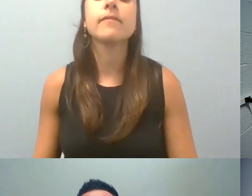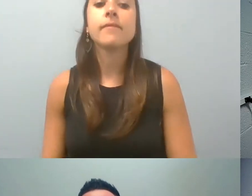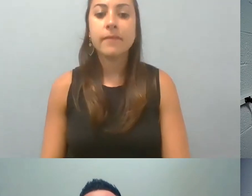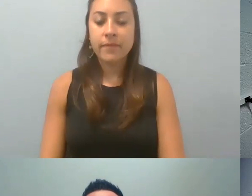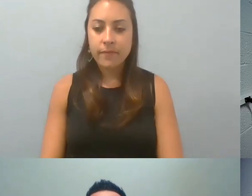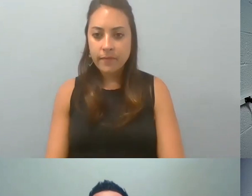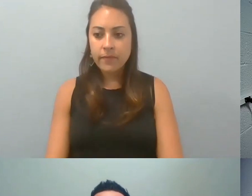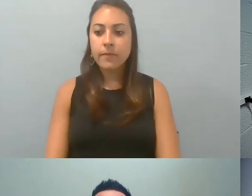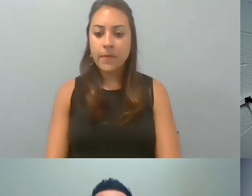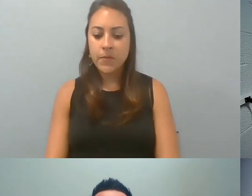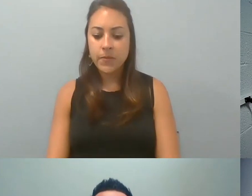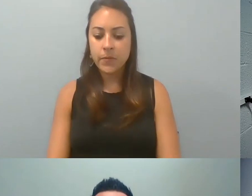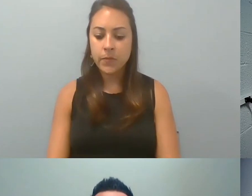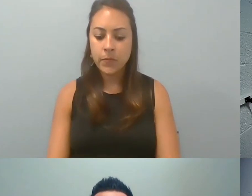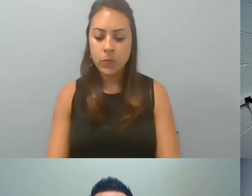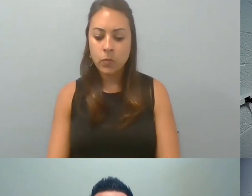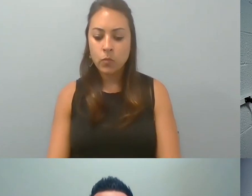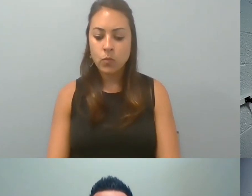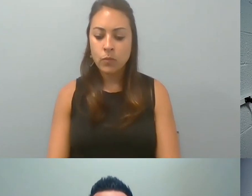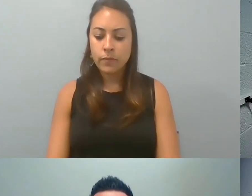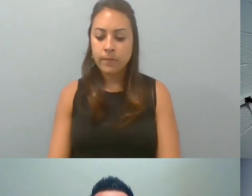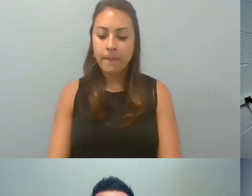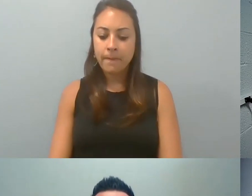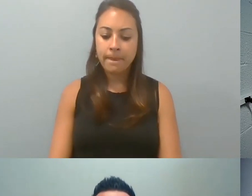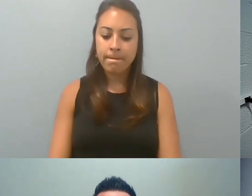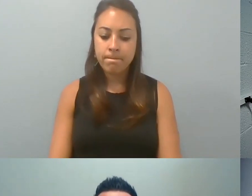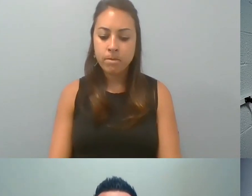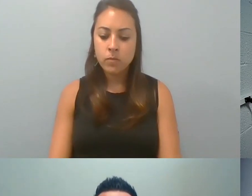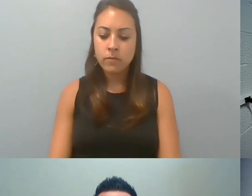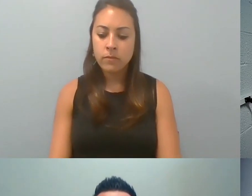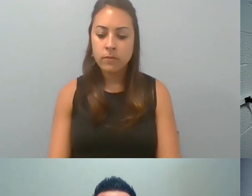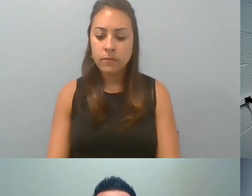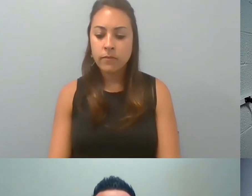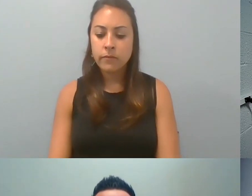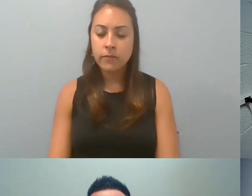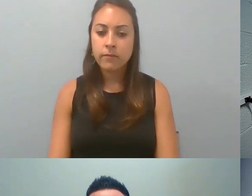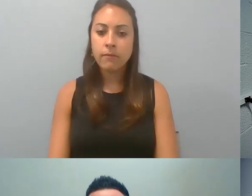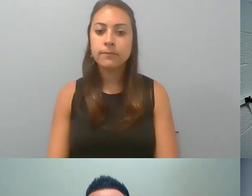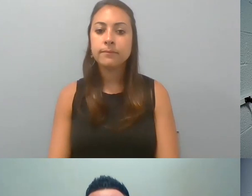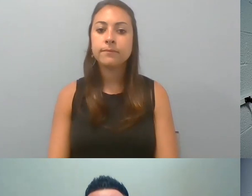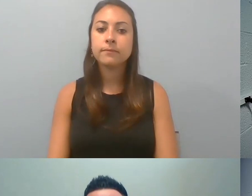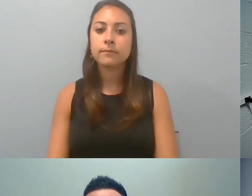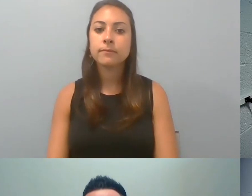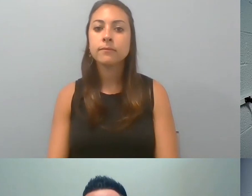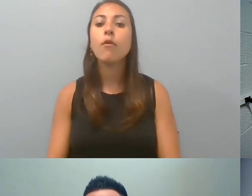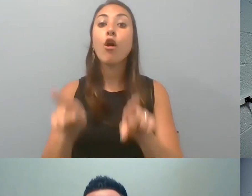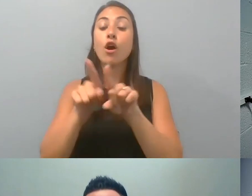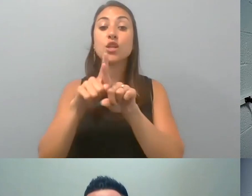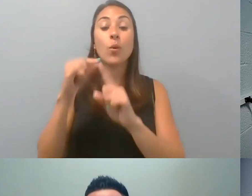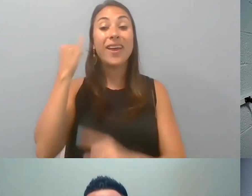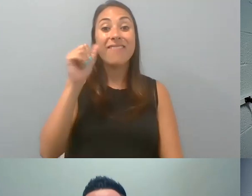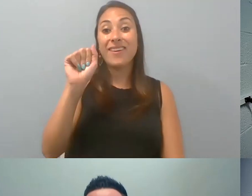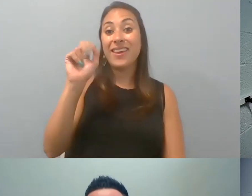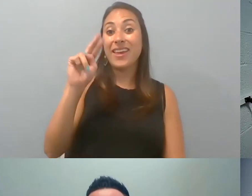to run other attractive menu items at some other locations on campus